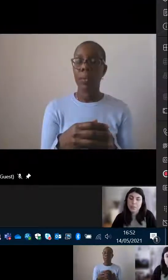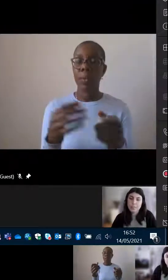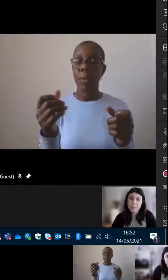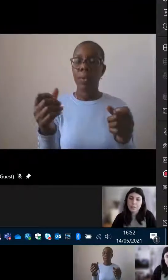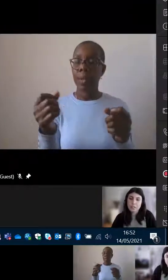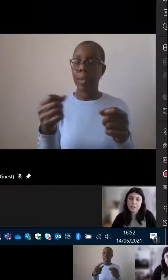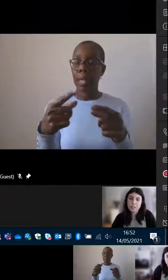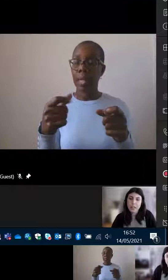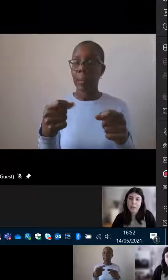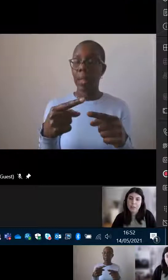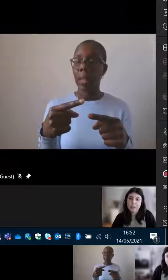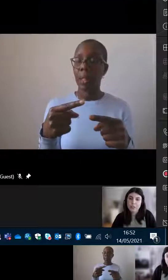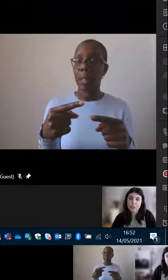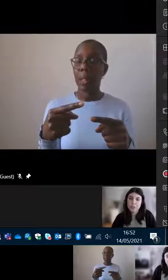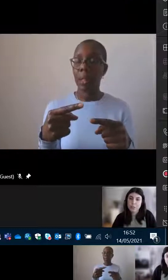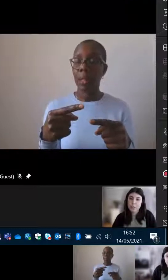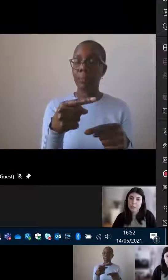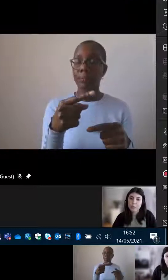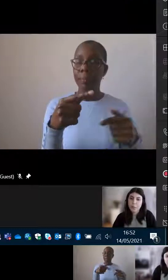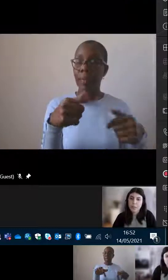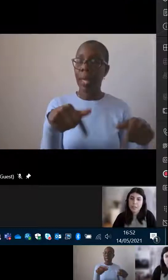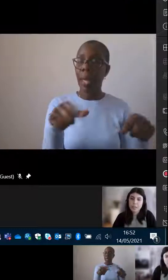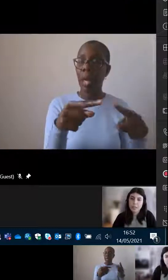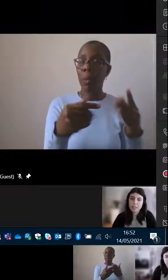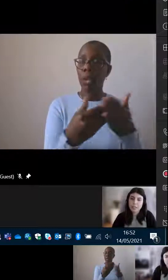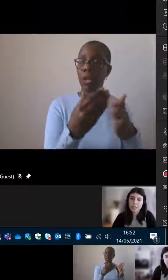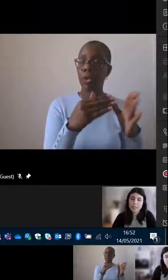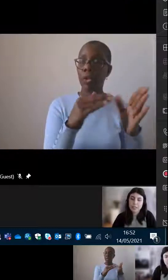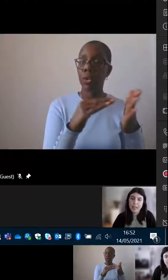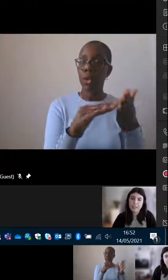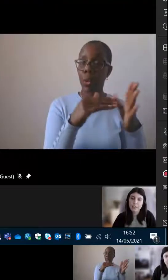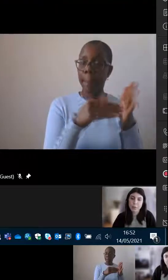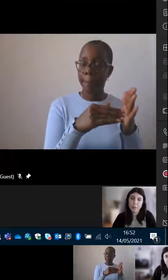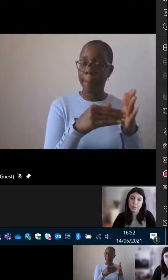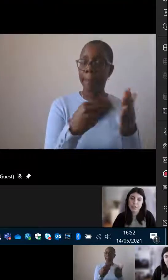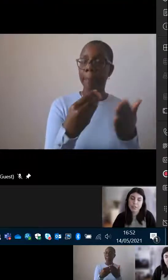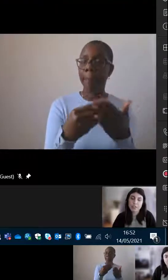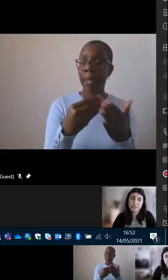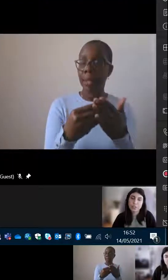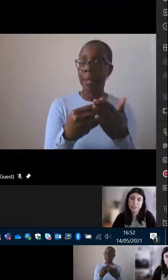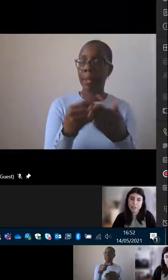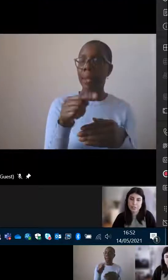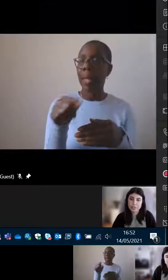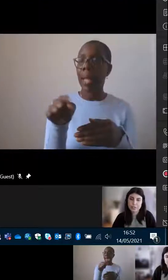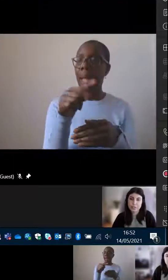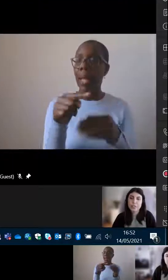Or you can email Our Newham Money at